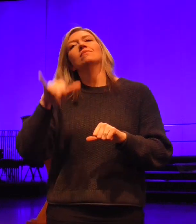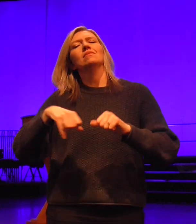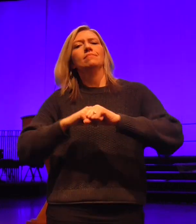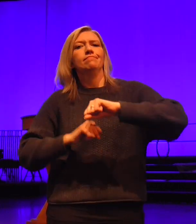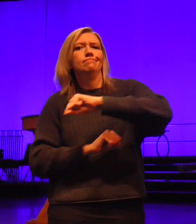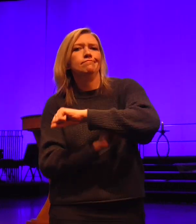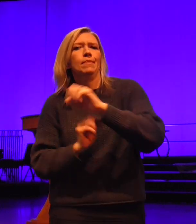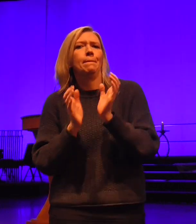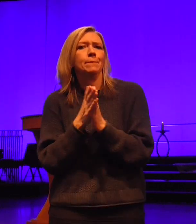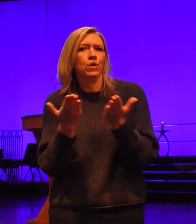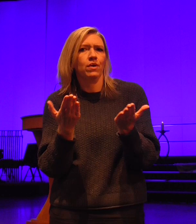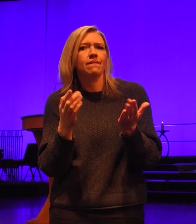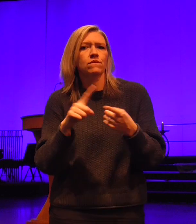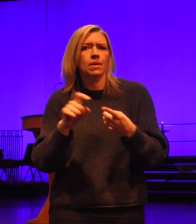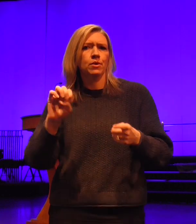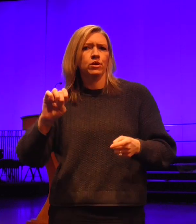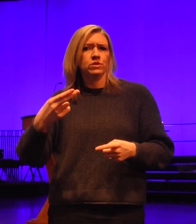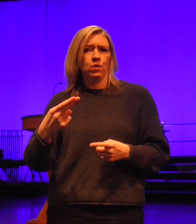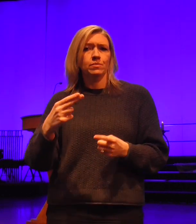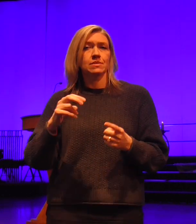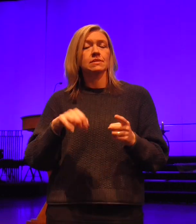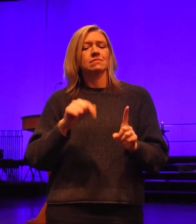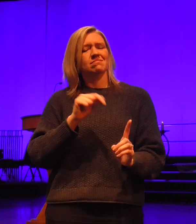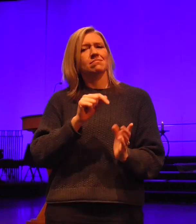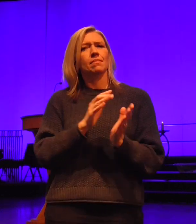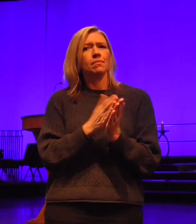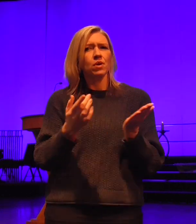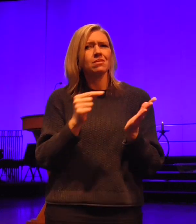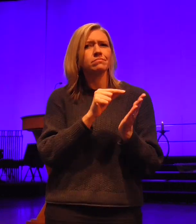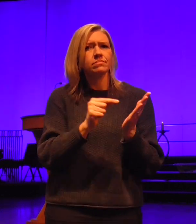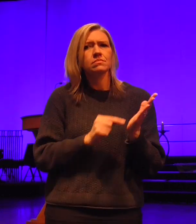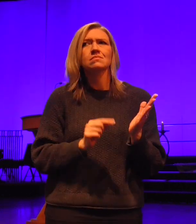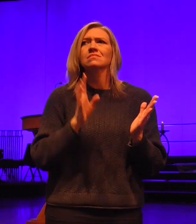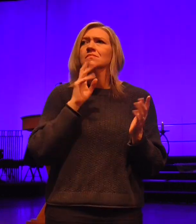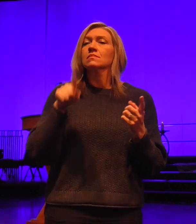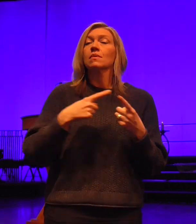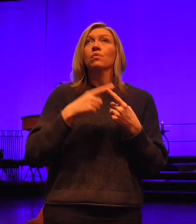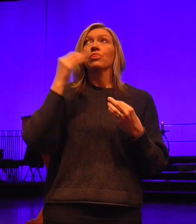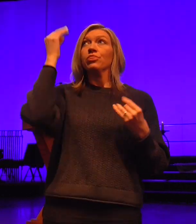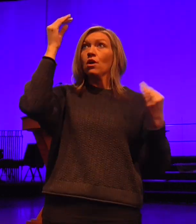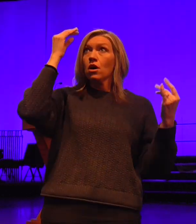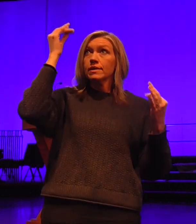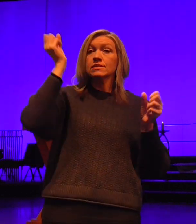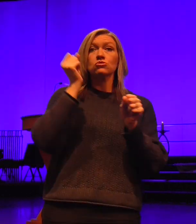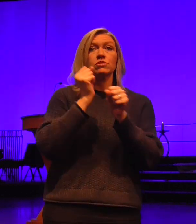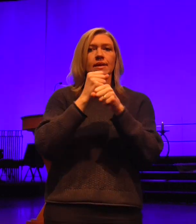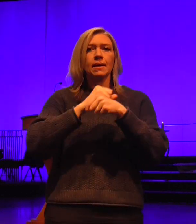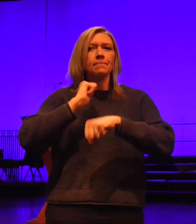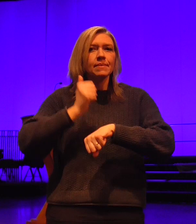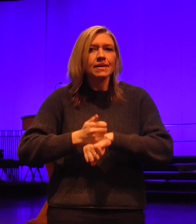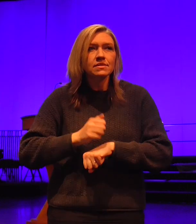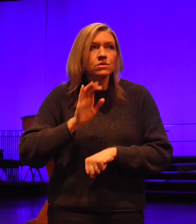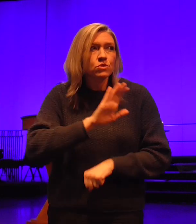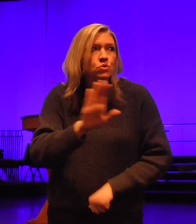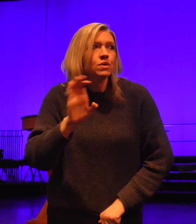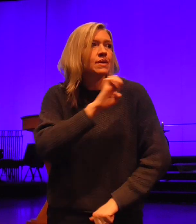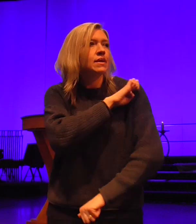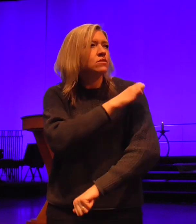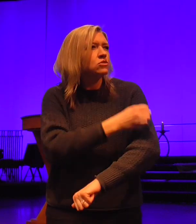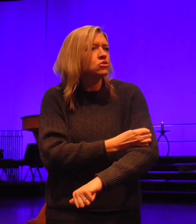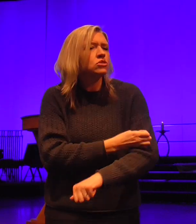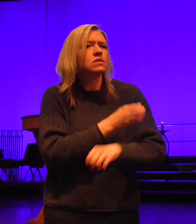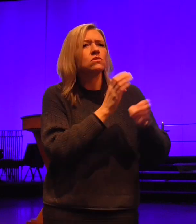of Ernest Holmes, he talks about that thought creates based on your energy, the patterns